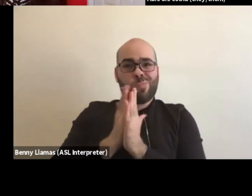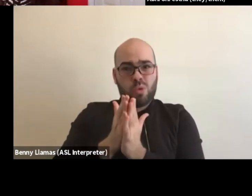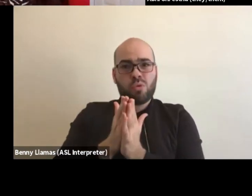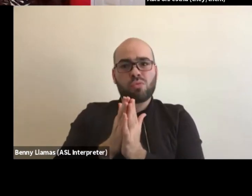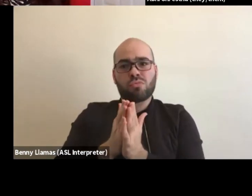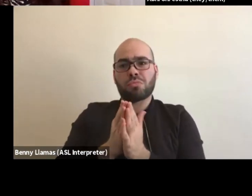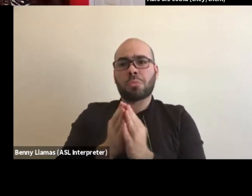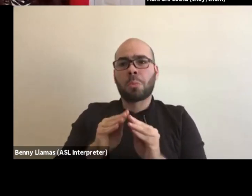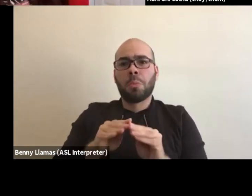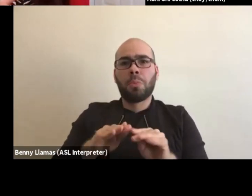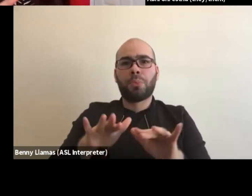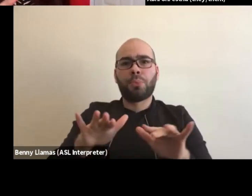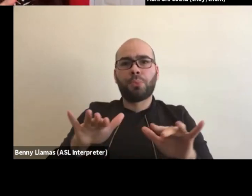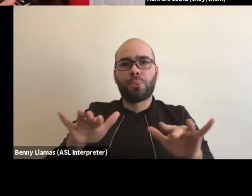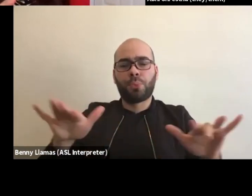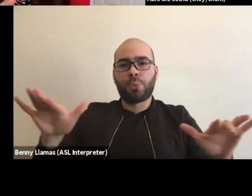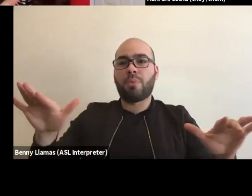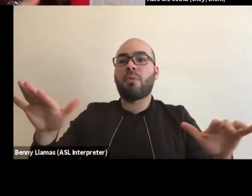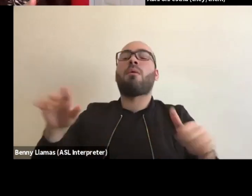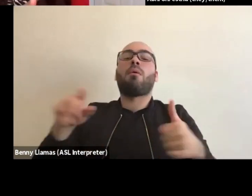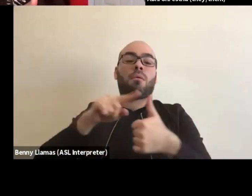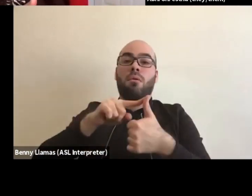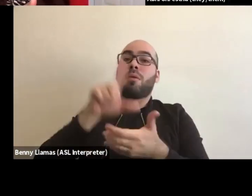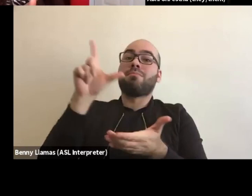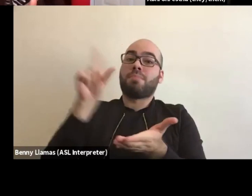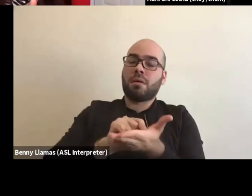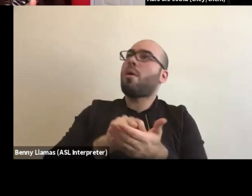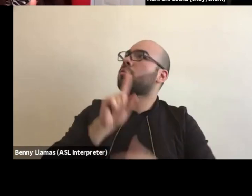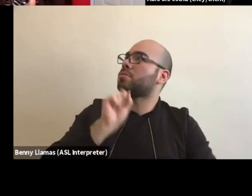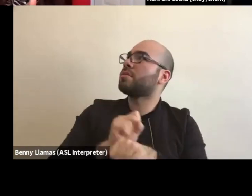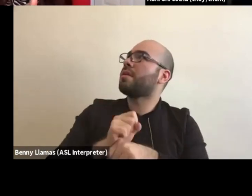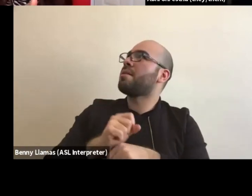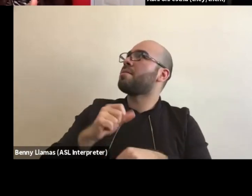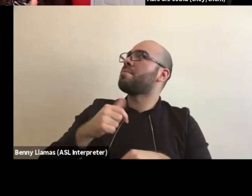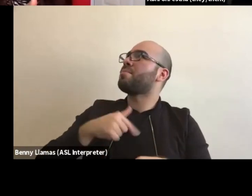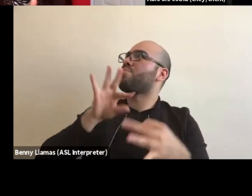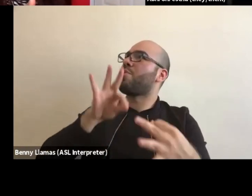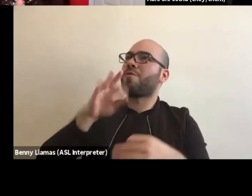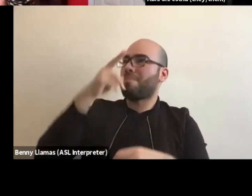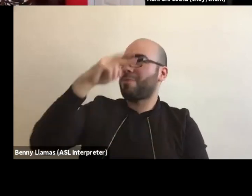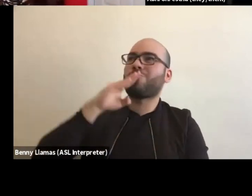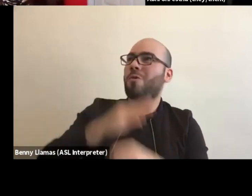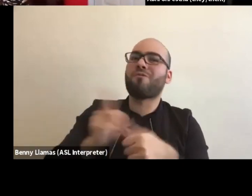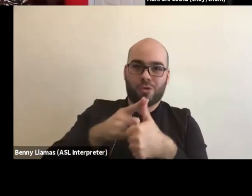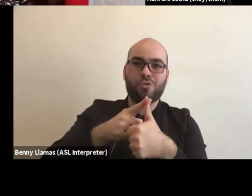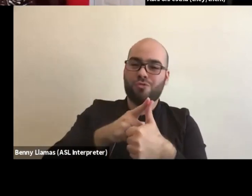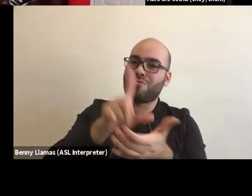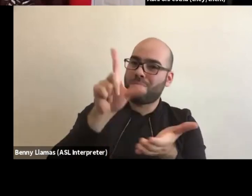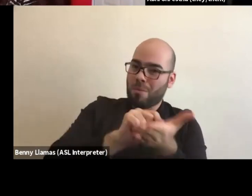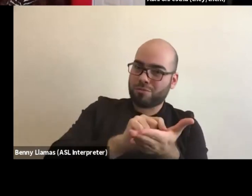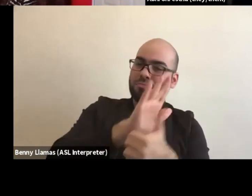for publication. First, the novel, actually. The poetry book took 10 years to